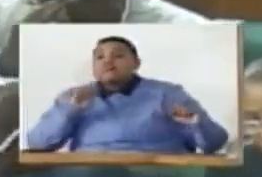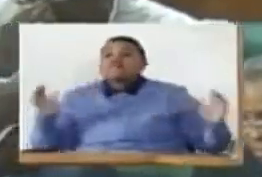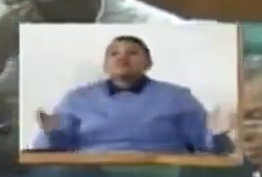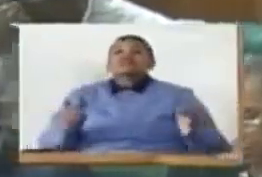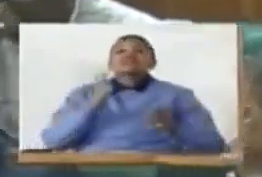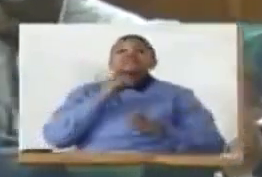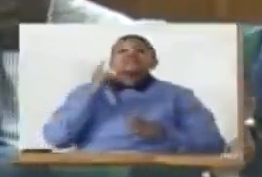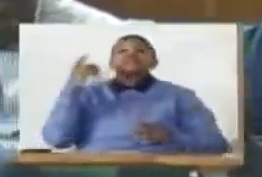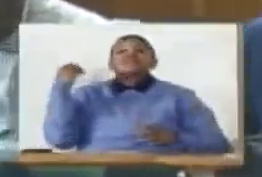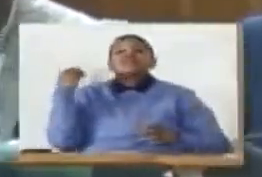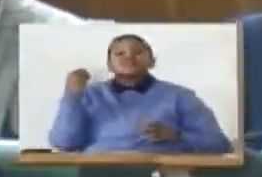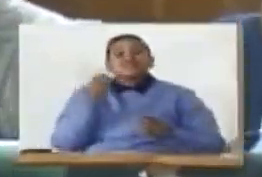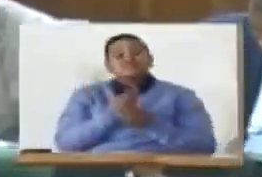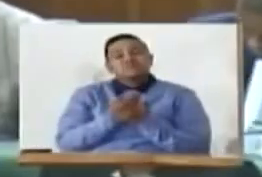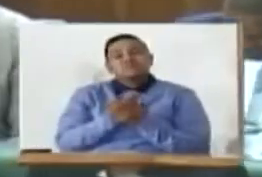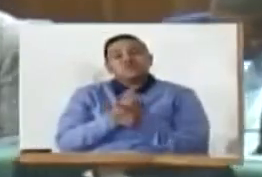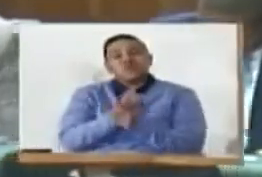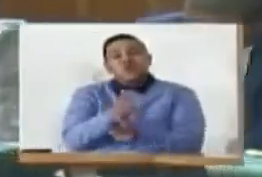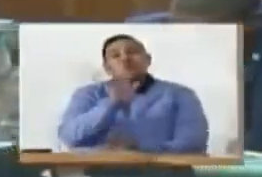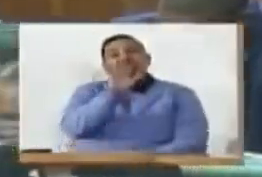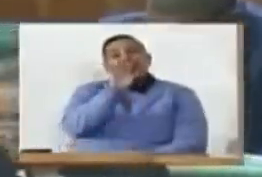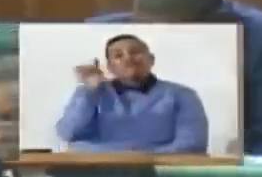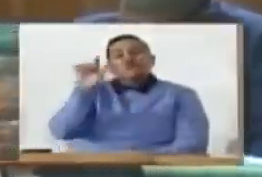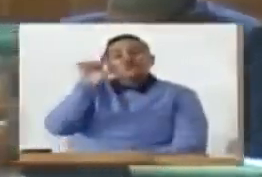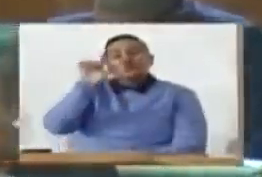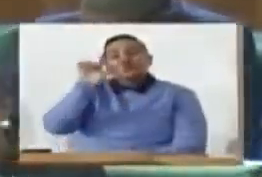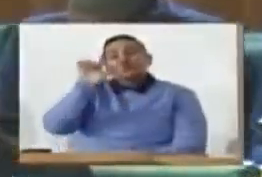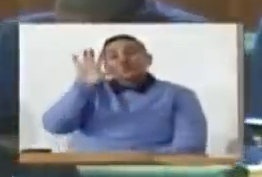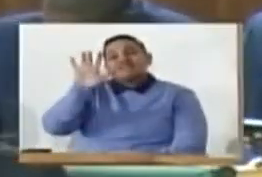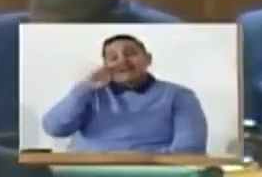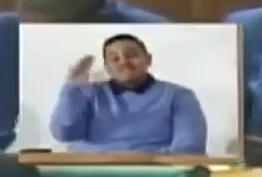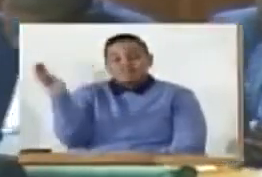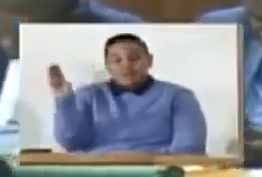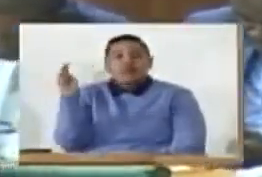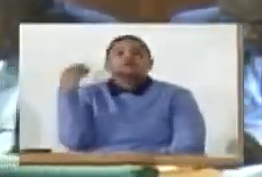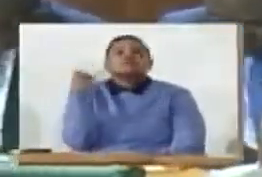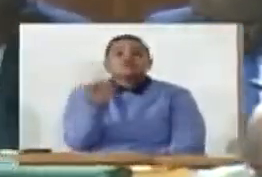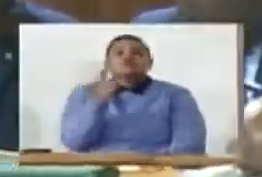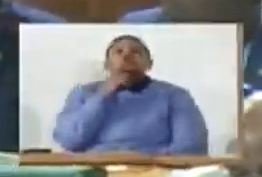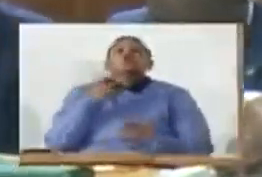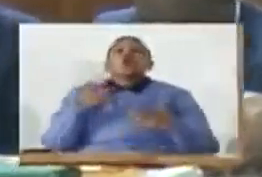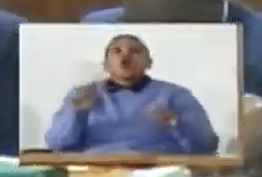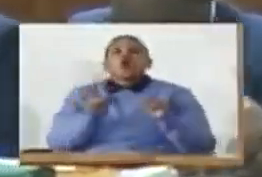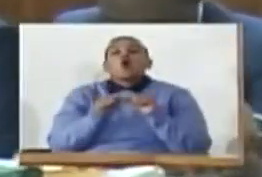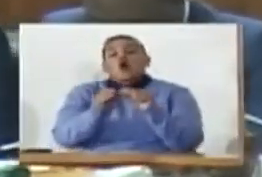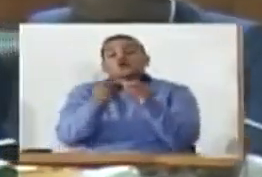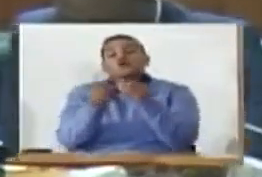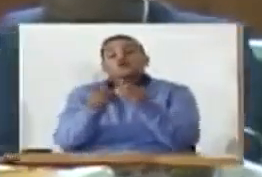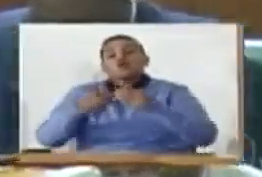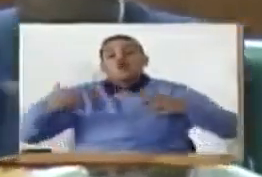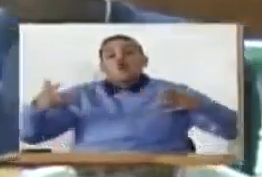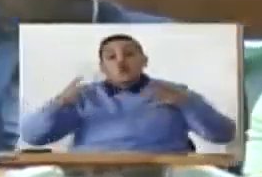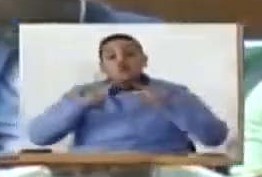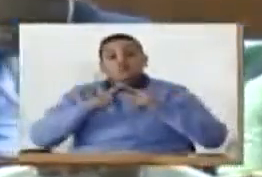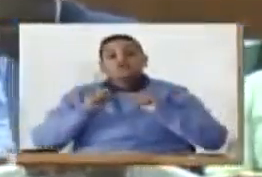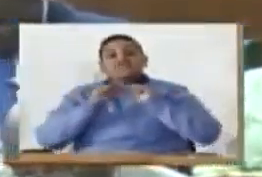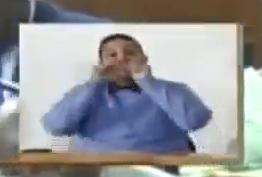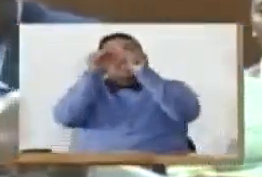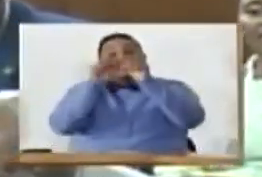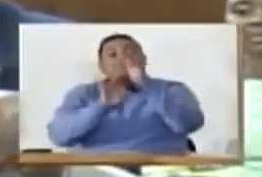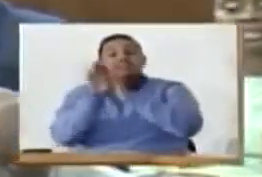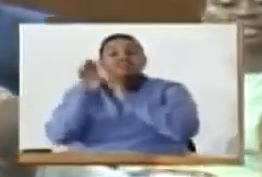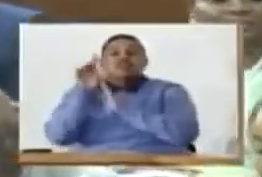offers loan of between $5 to $25 million to enable continued growth and sustainable development